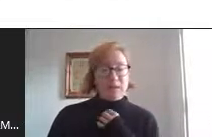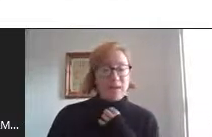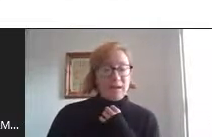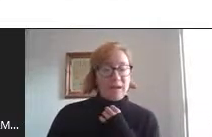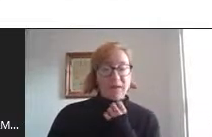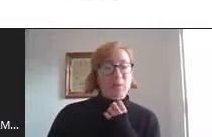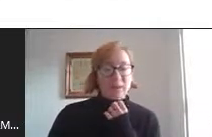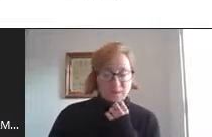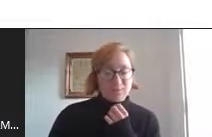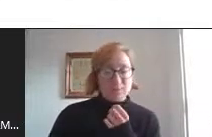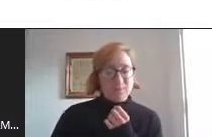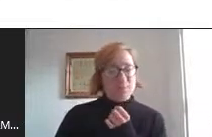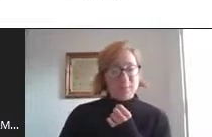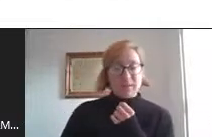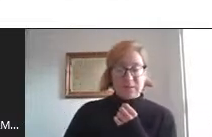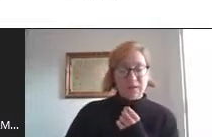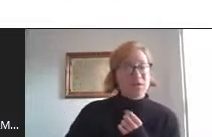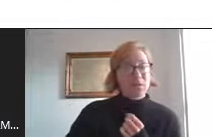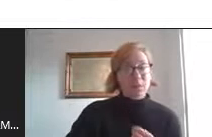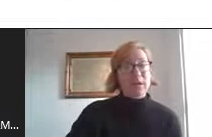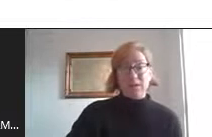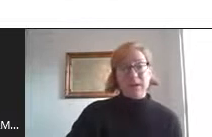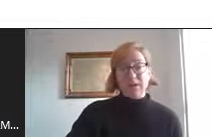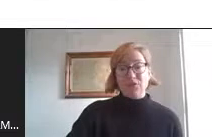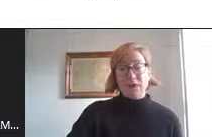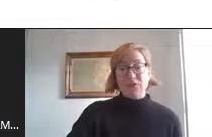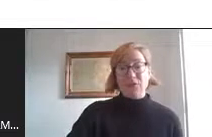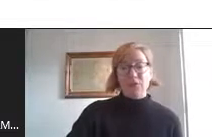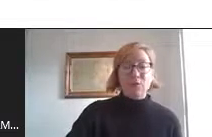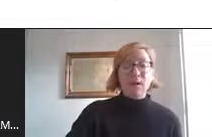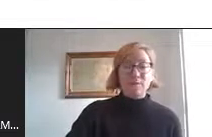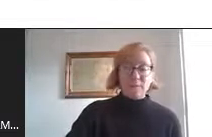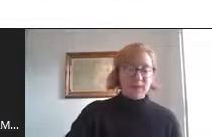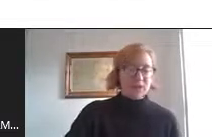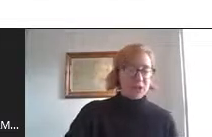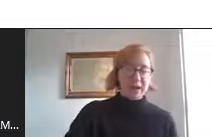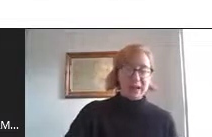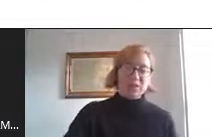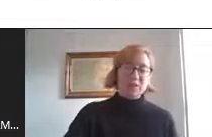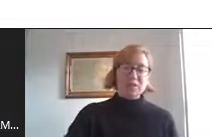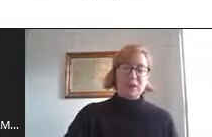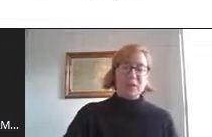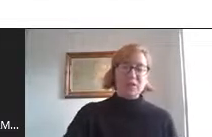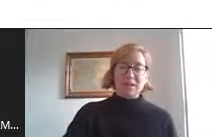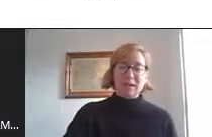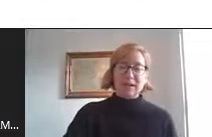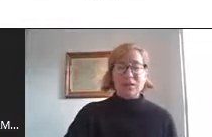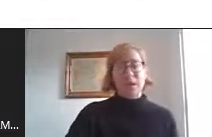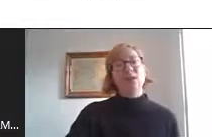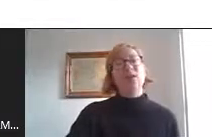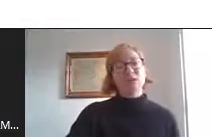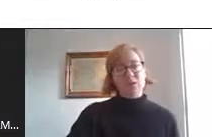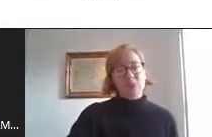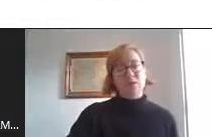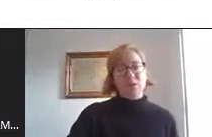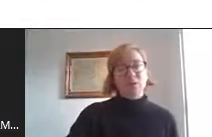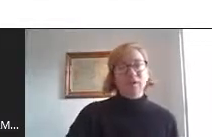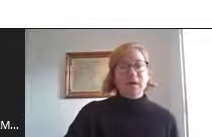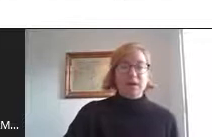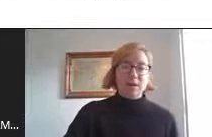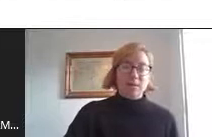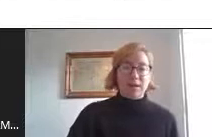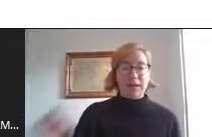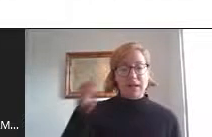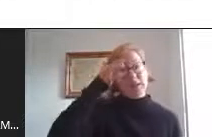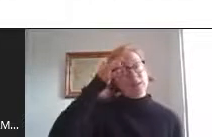and beyond, that's when it's basically just really, really entrenched. So you need quite a big change to that child's life and lots